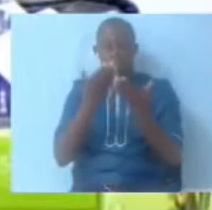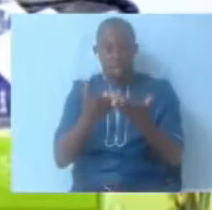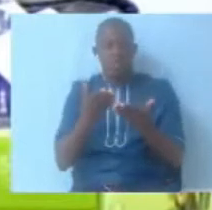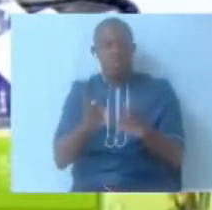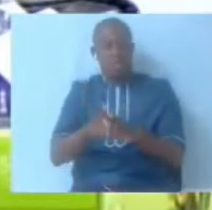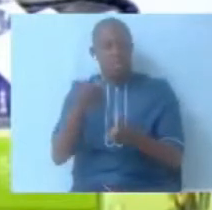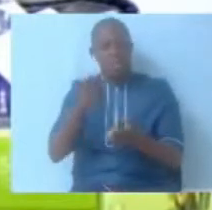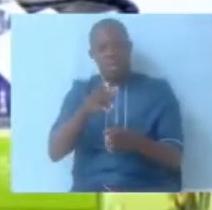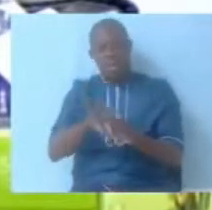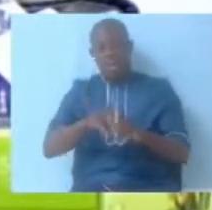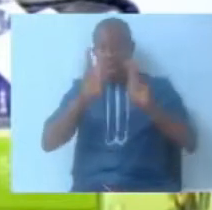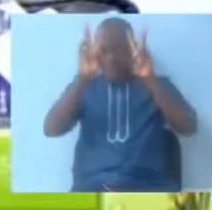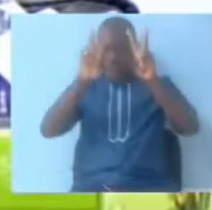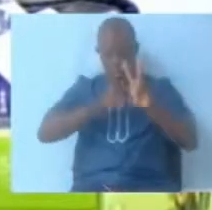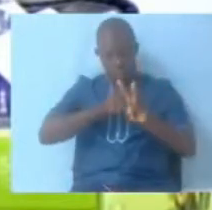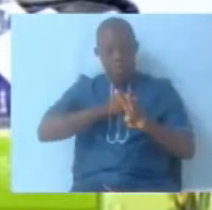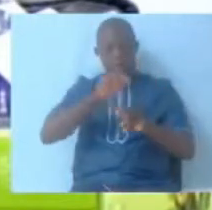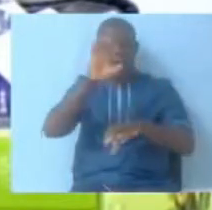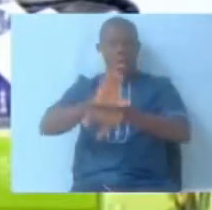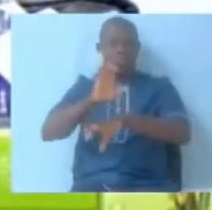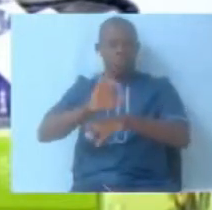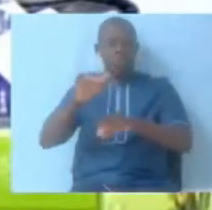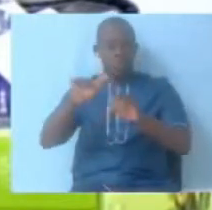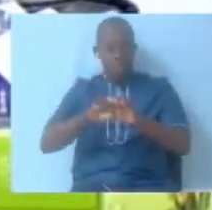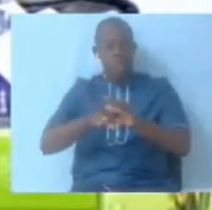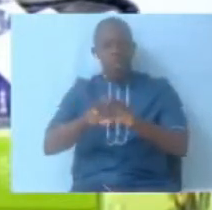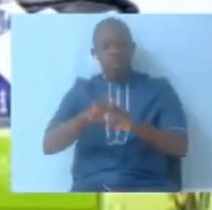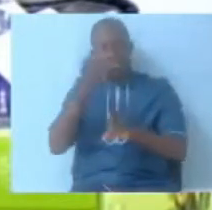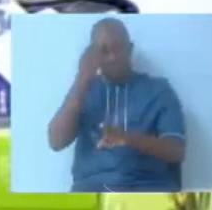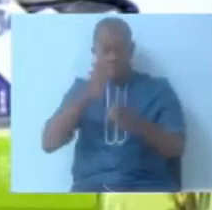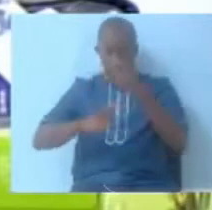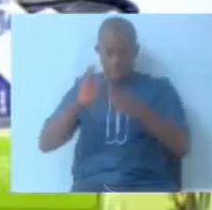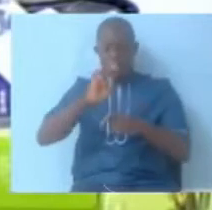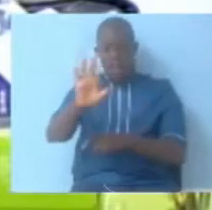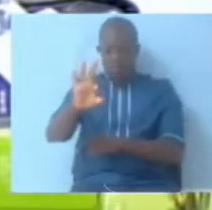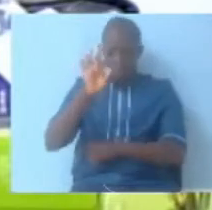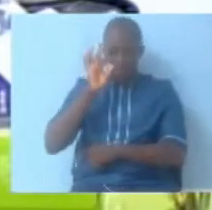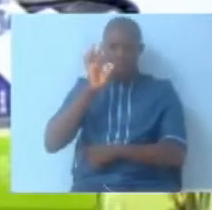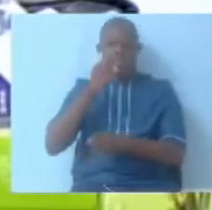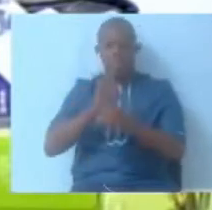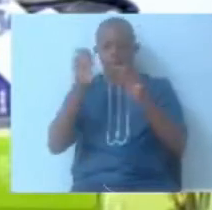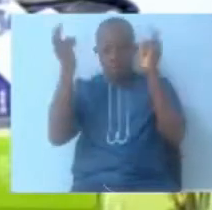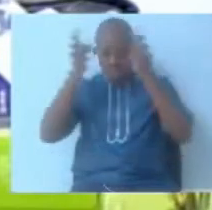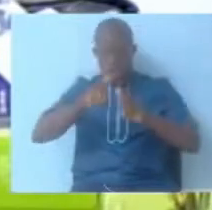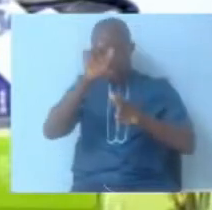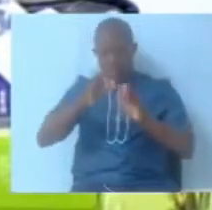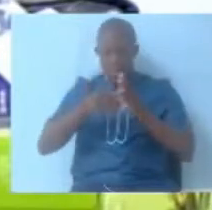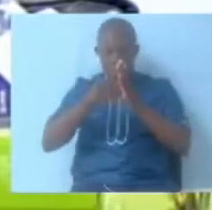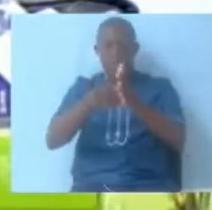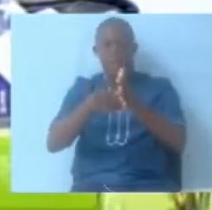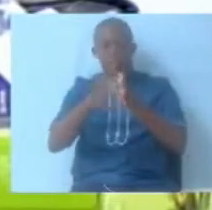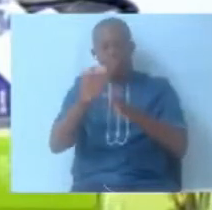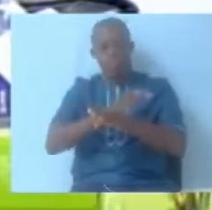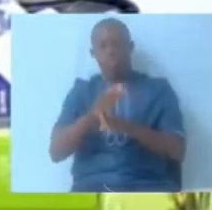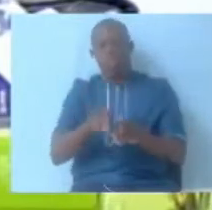reappointed her as principal magistrate. Bitung sojar bunda na tasa inkanta aketa magistrate kunton koti principal magistrate.